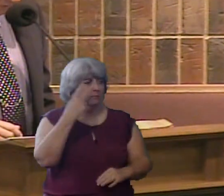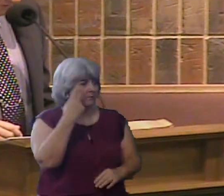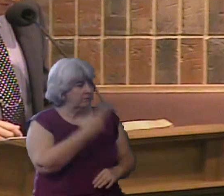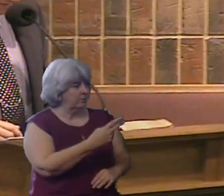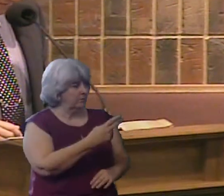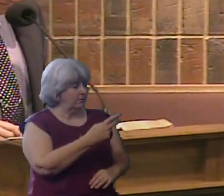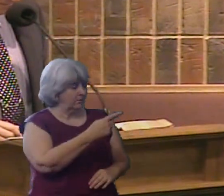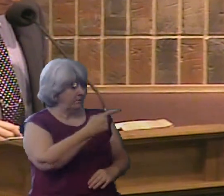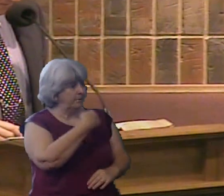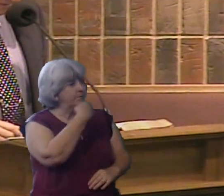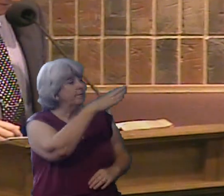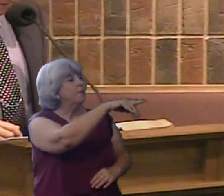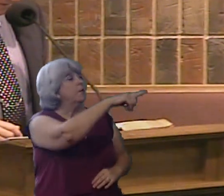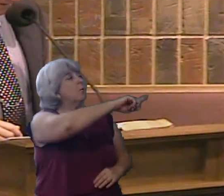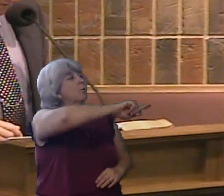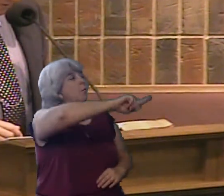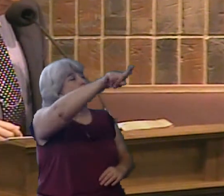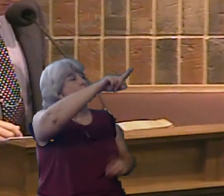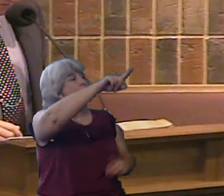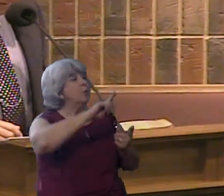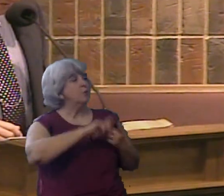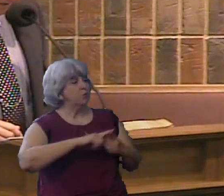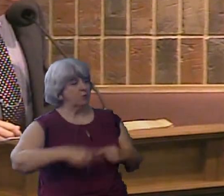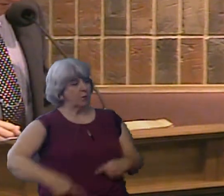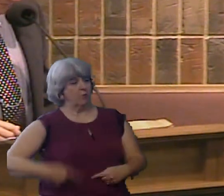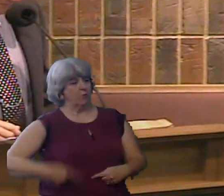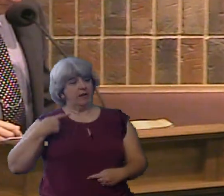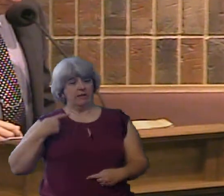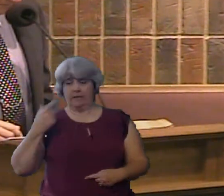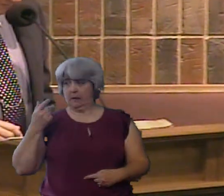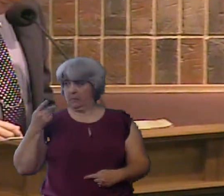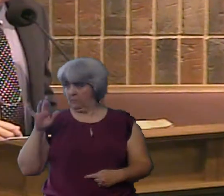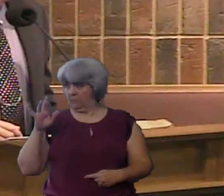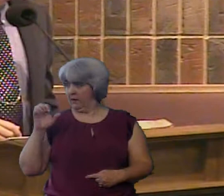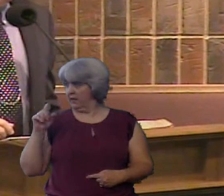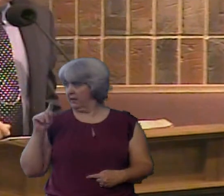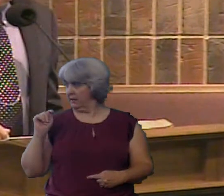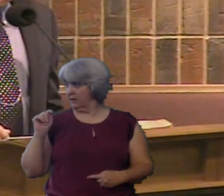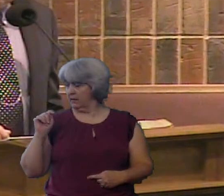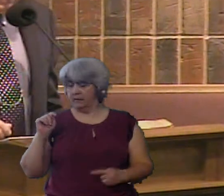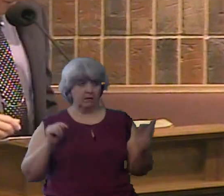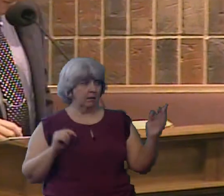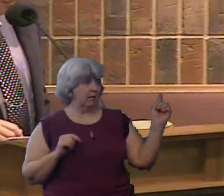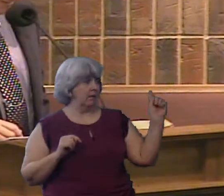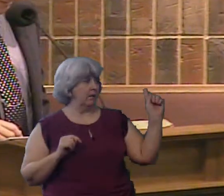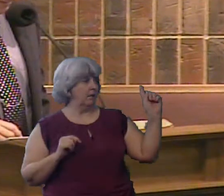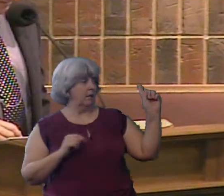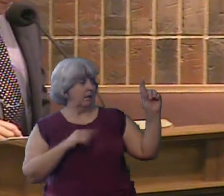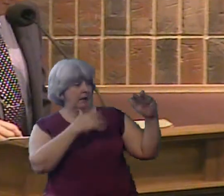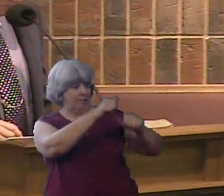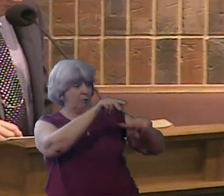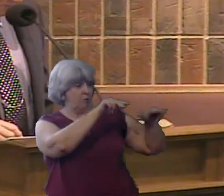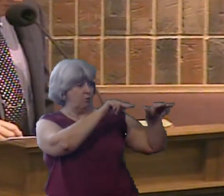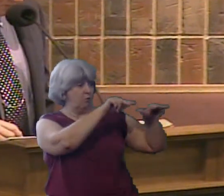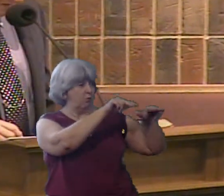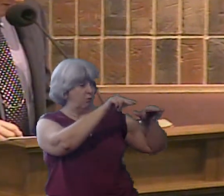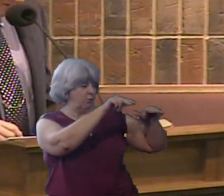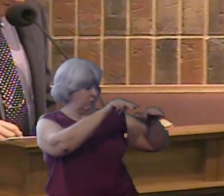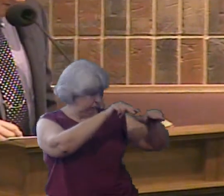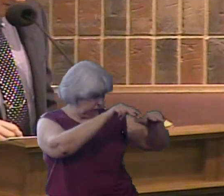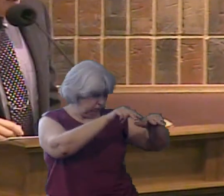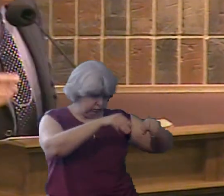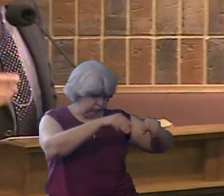to the priests. So it was that as they went, they were cleansed. Watch verse